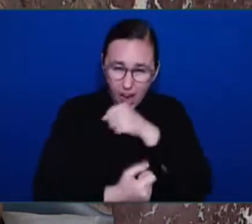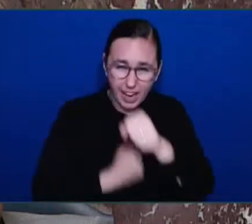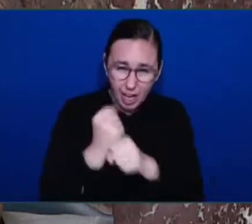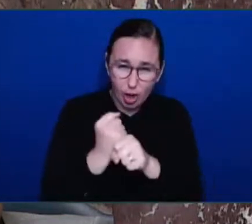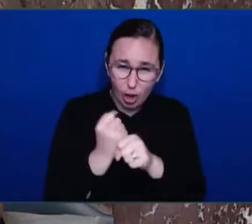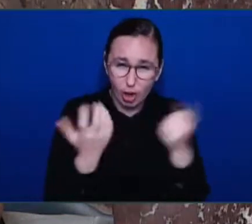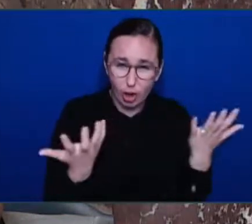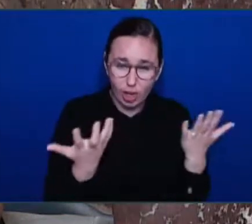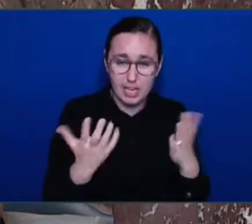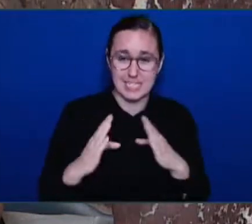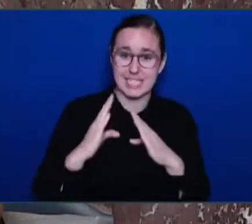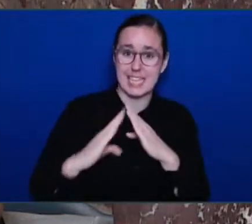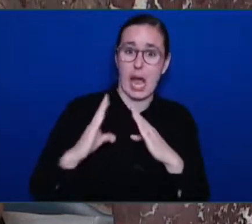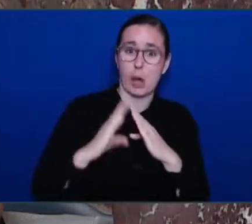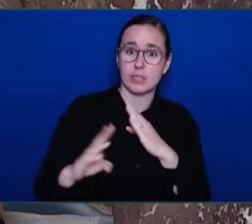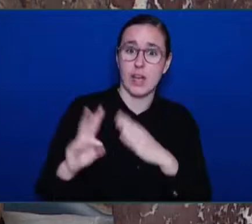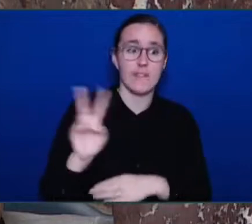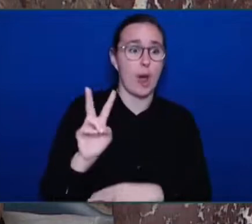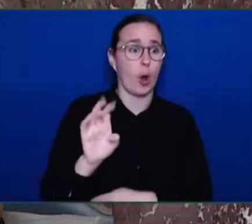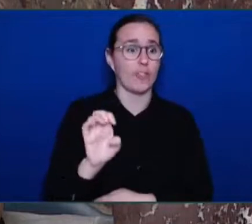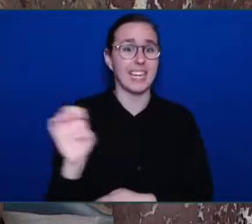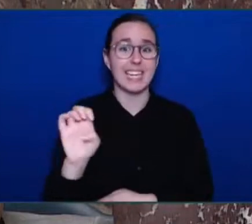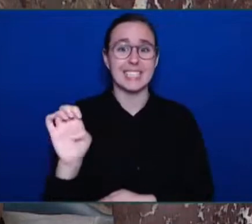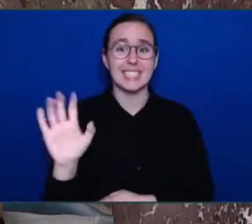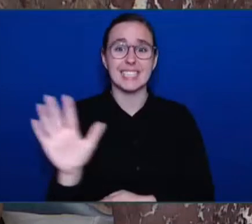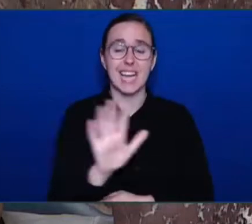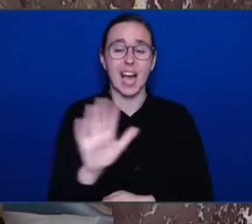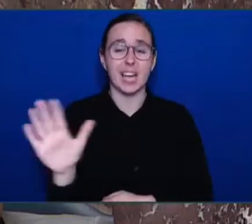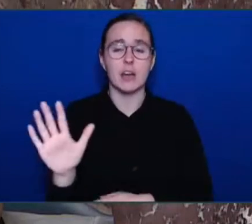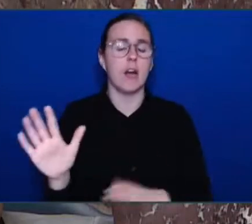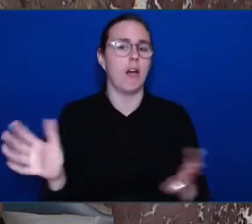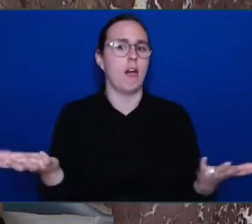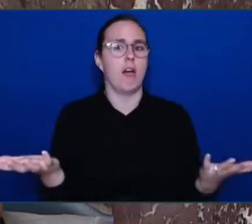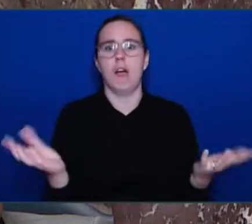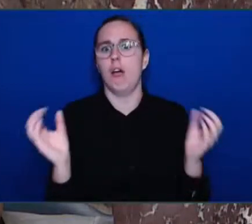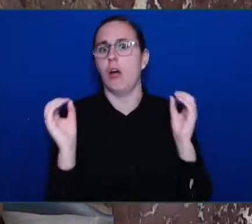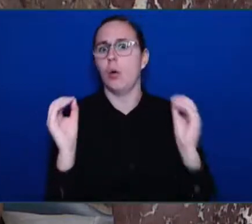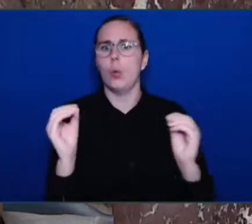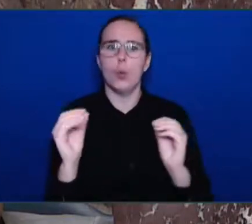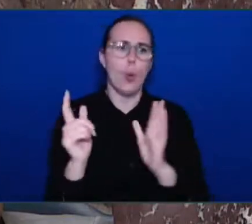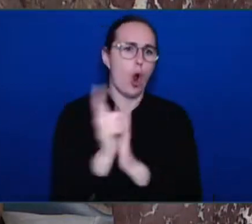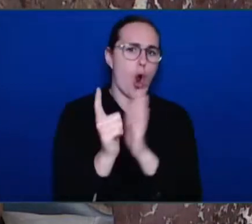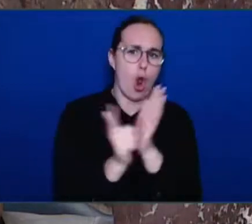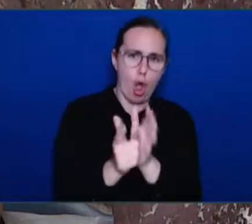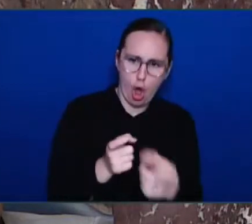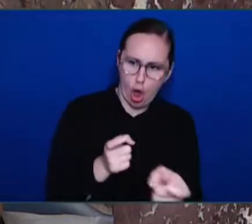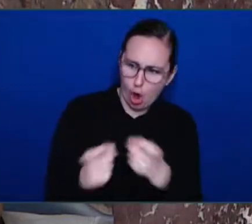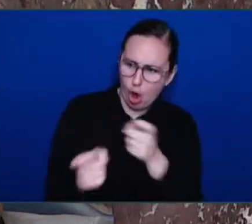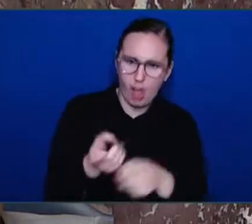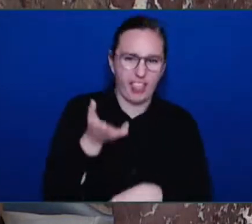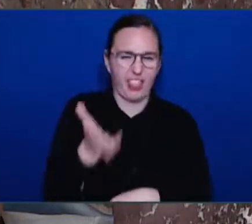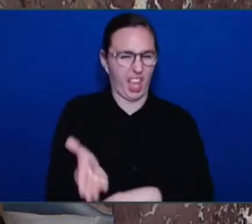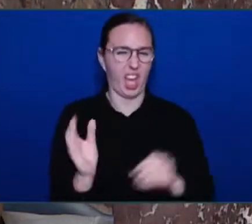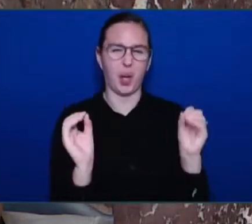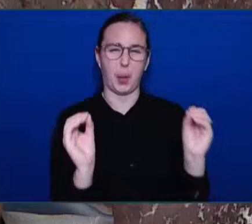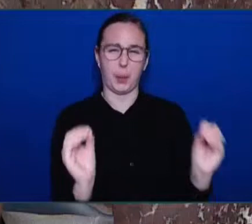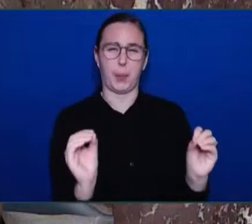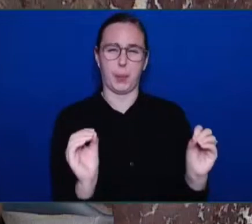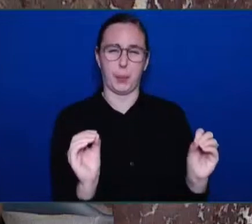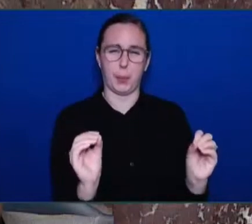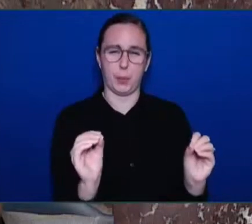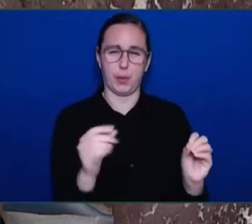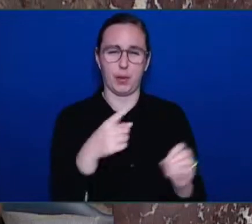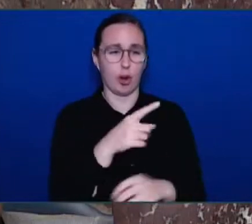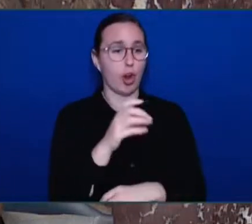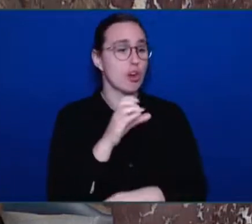completely lawless. Criminals emboldened by the lack of enforcement of this government. And